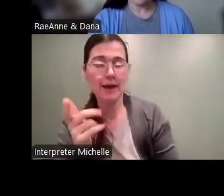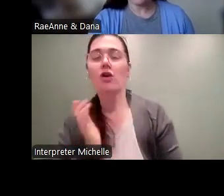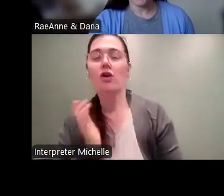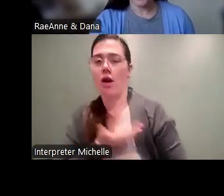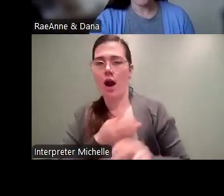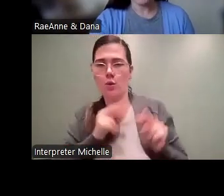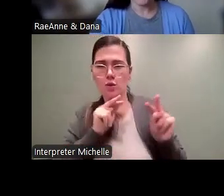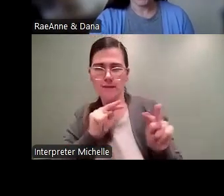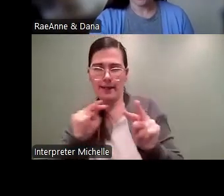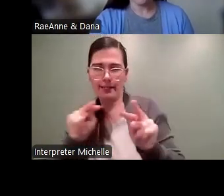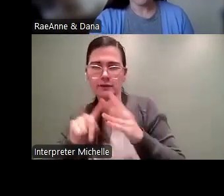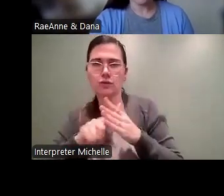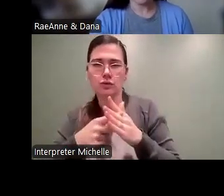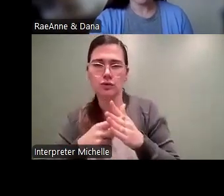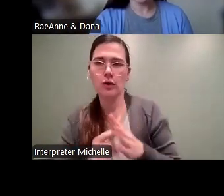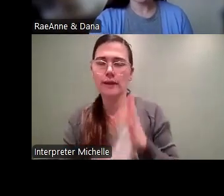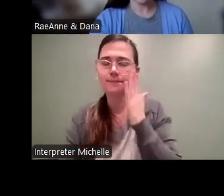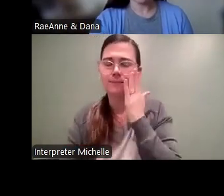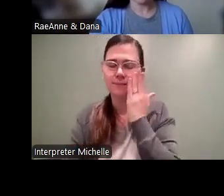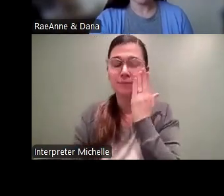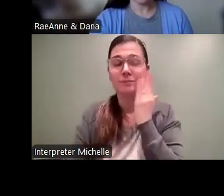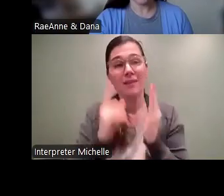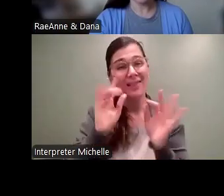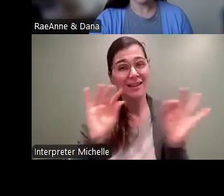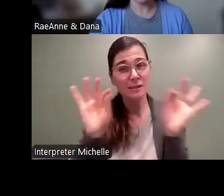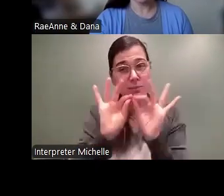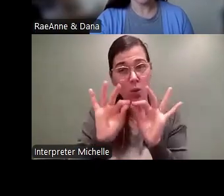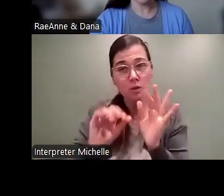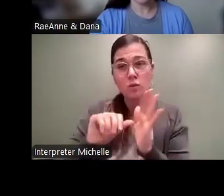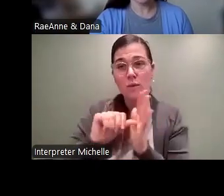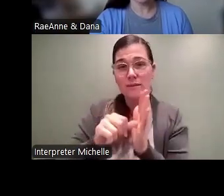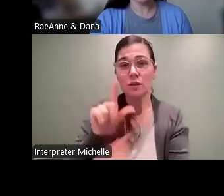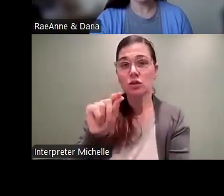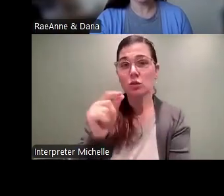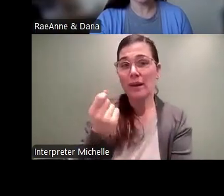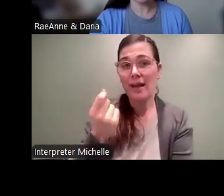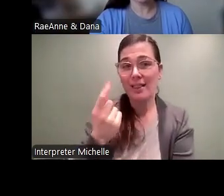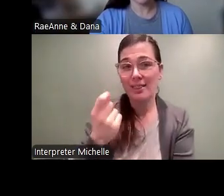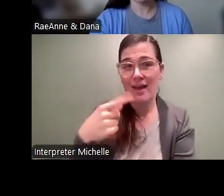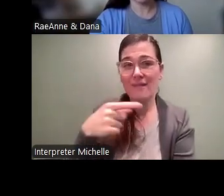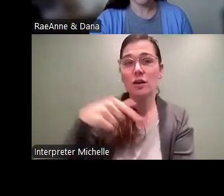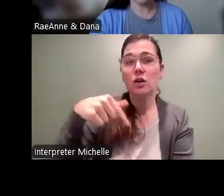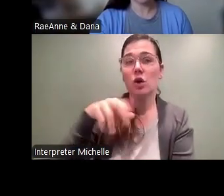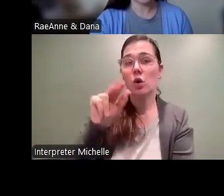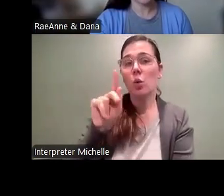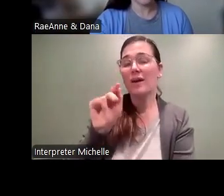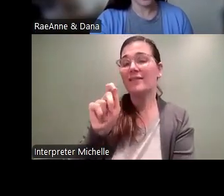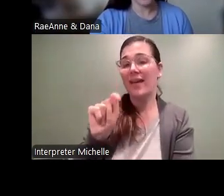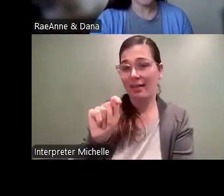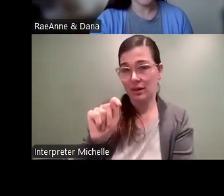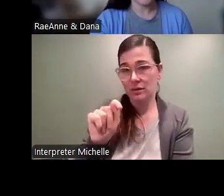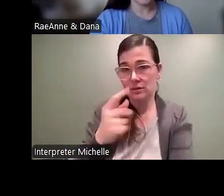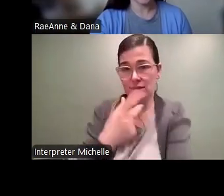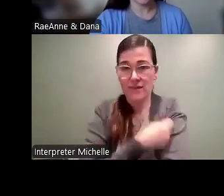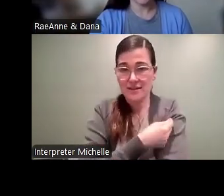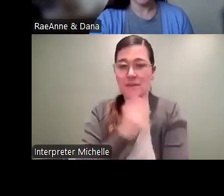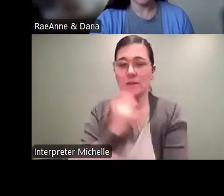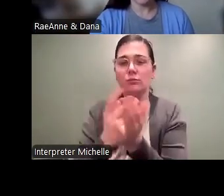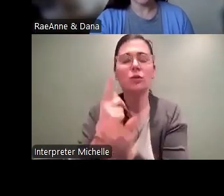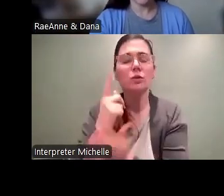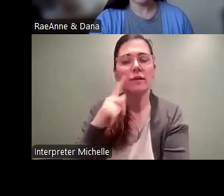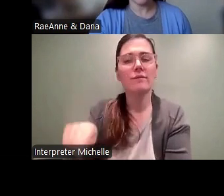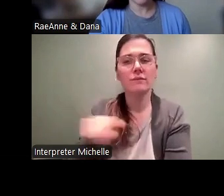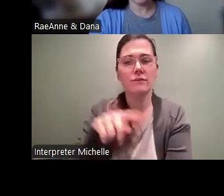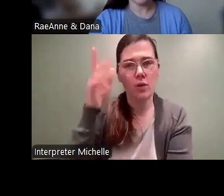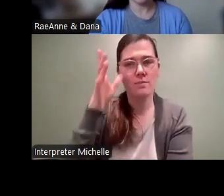I think it's important to point out that in 2011, the quadrivalent vaccine was approved for those assigned male at birth as well.